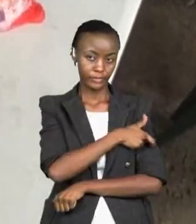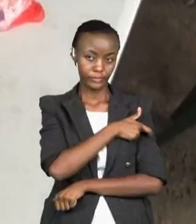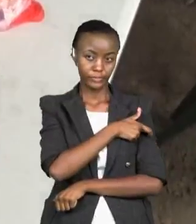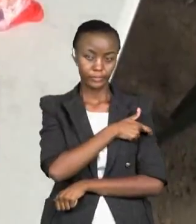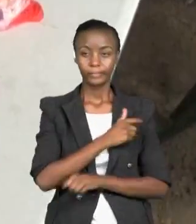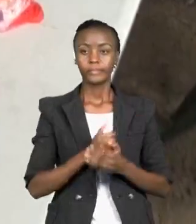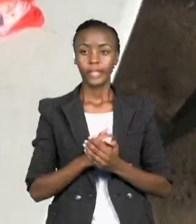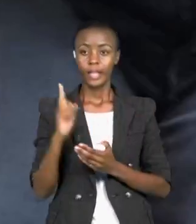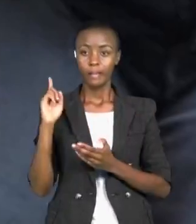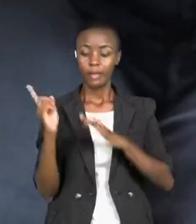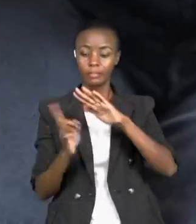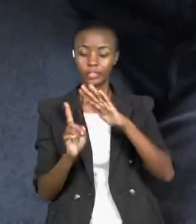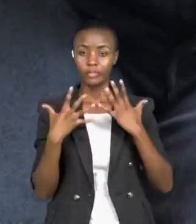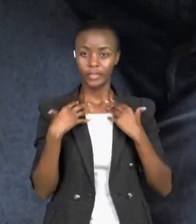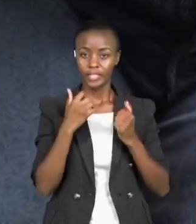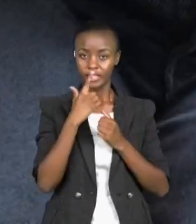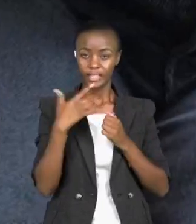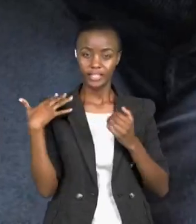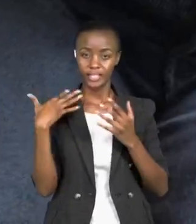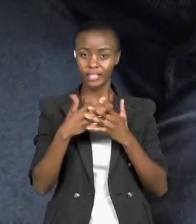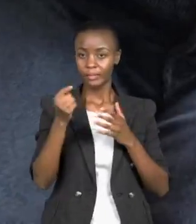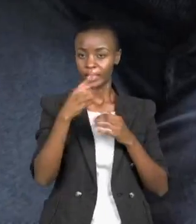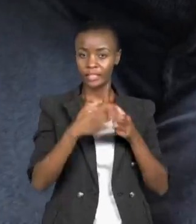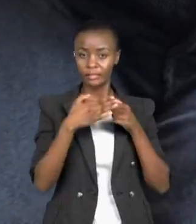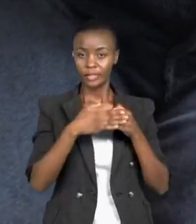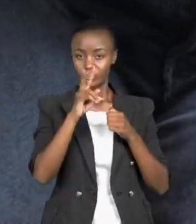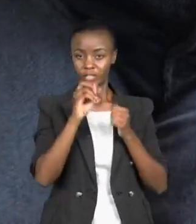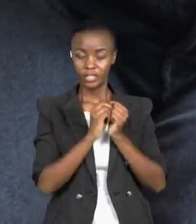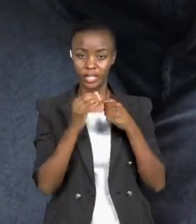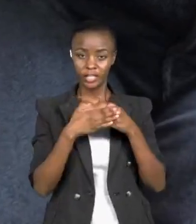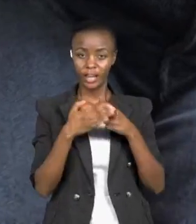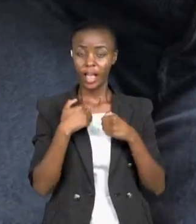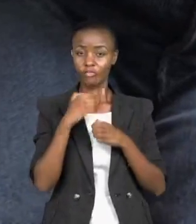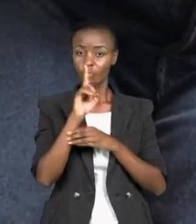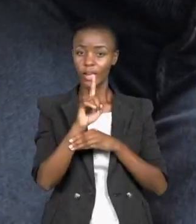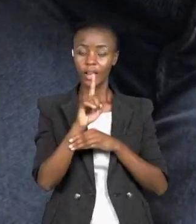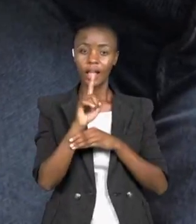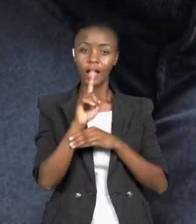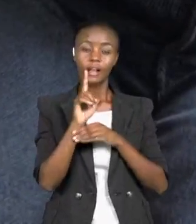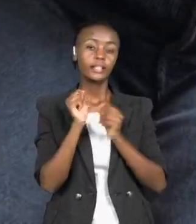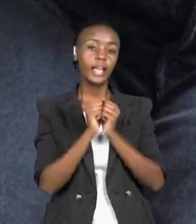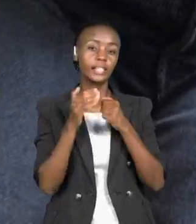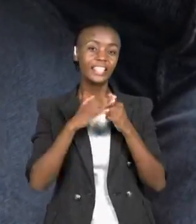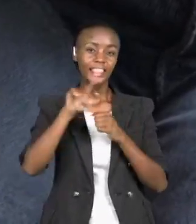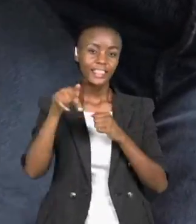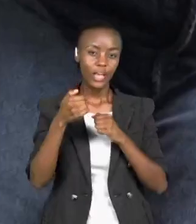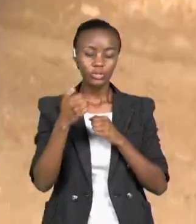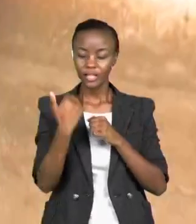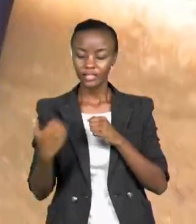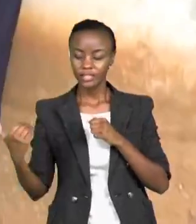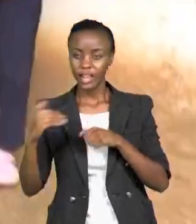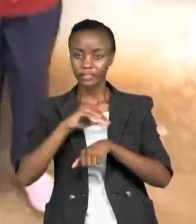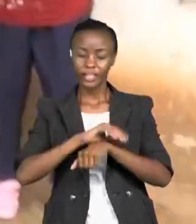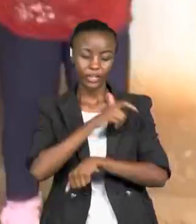Health, since September 2019, more than 190,000 children have received at least 1 dose of the